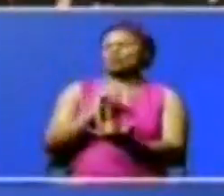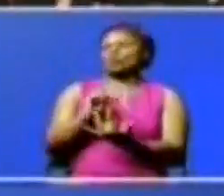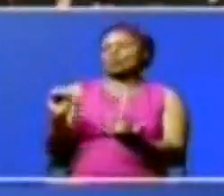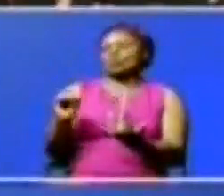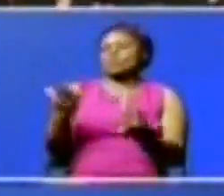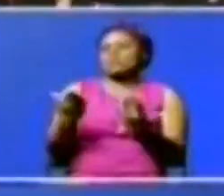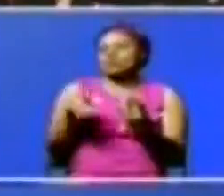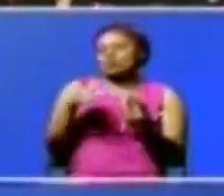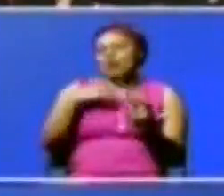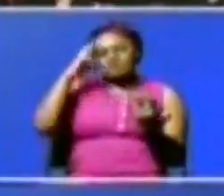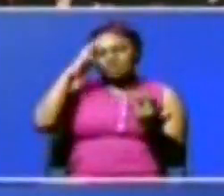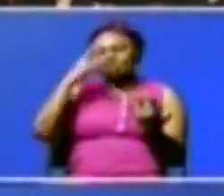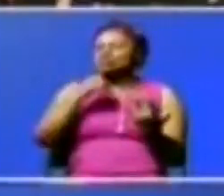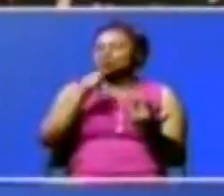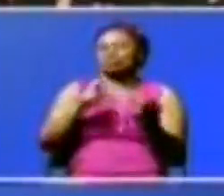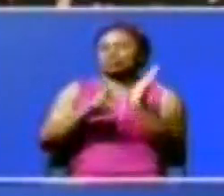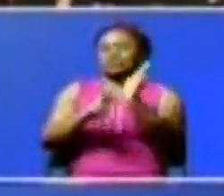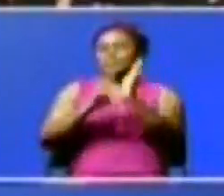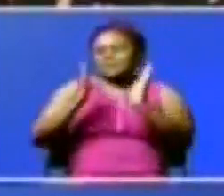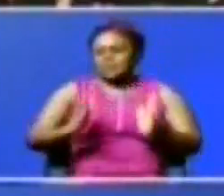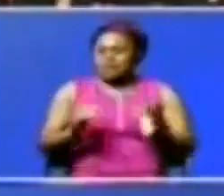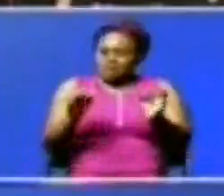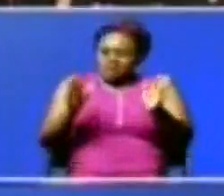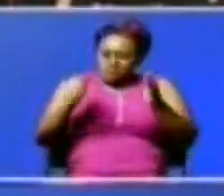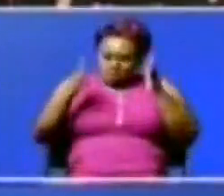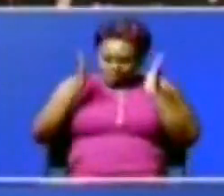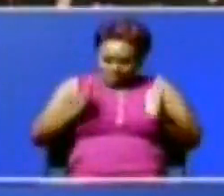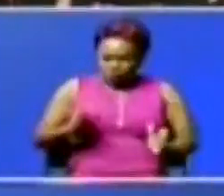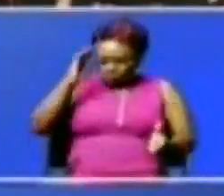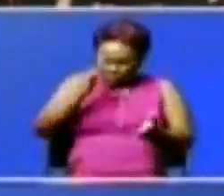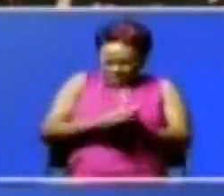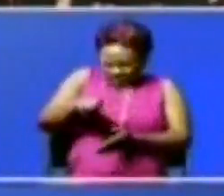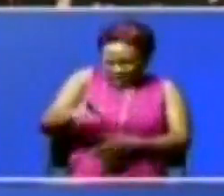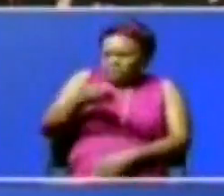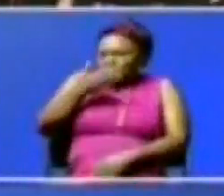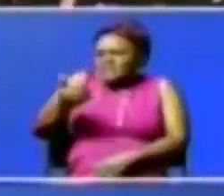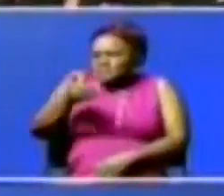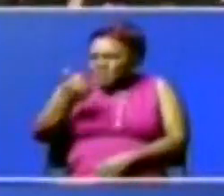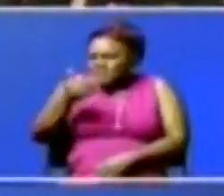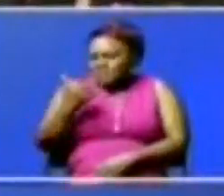are compelling reasons for you not to represent that person. If that person believes that you are the best representation that